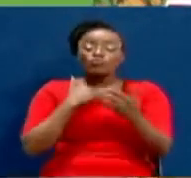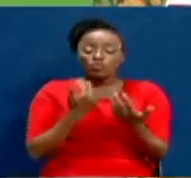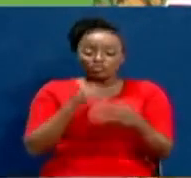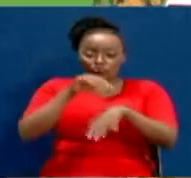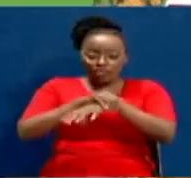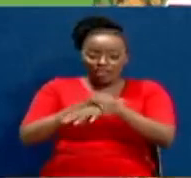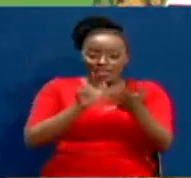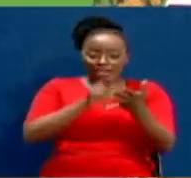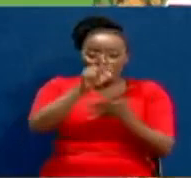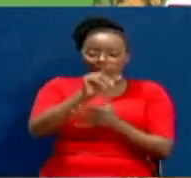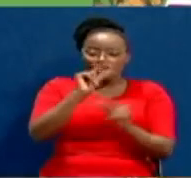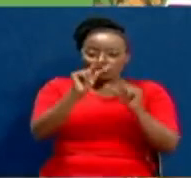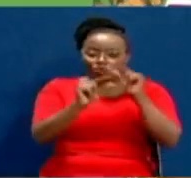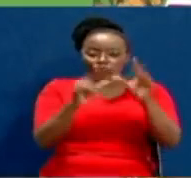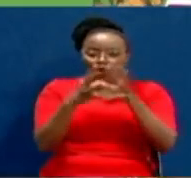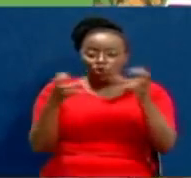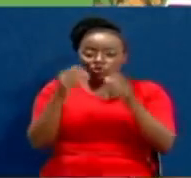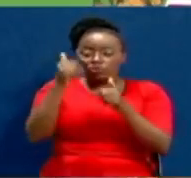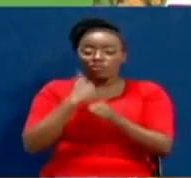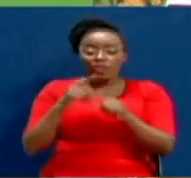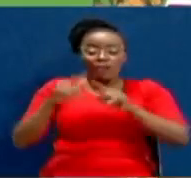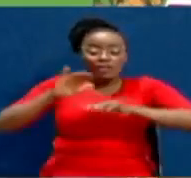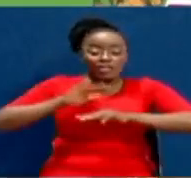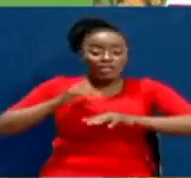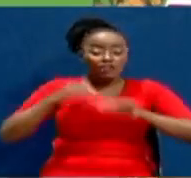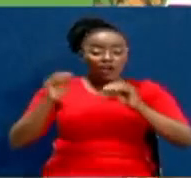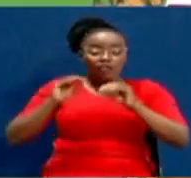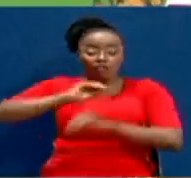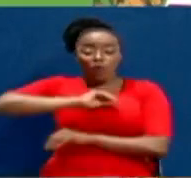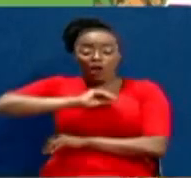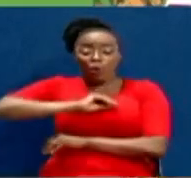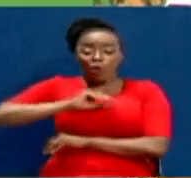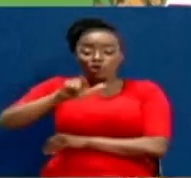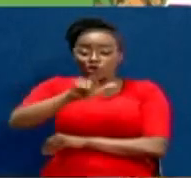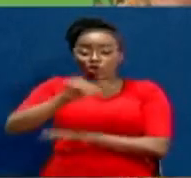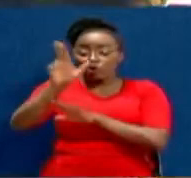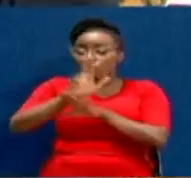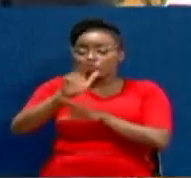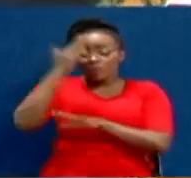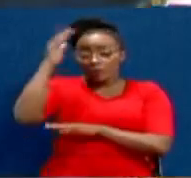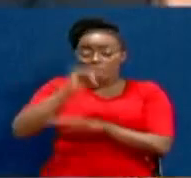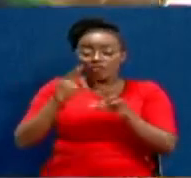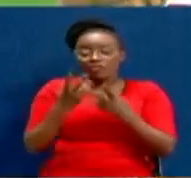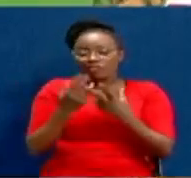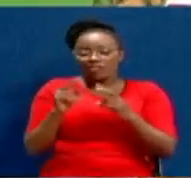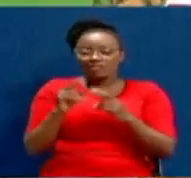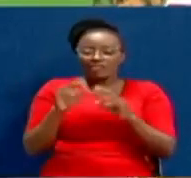import the little cotton that is available, but we don't have enough even for our own local use. I know Australia,